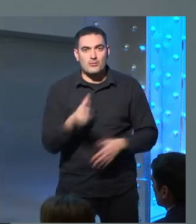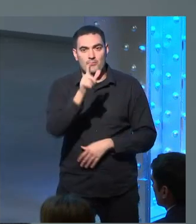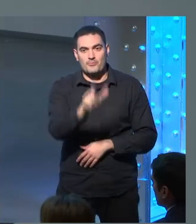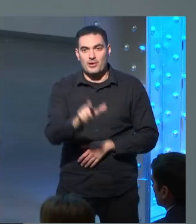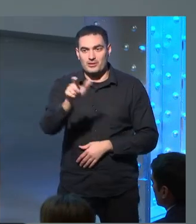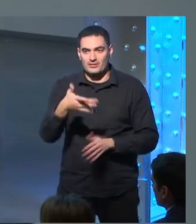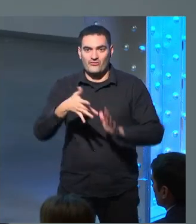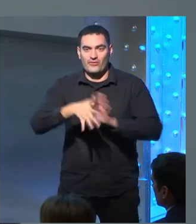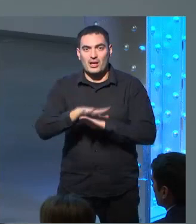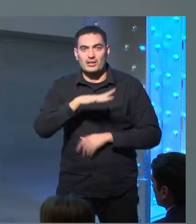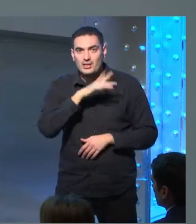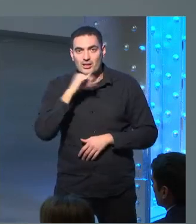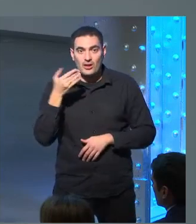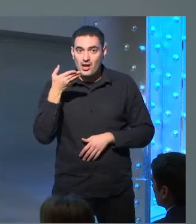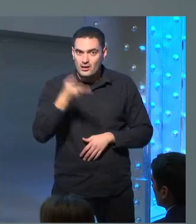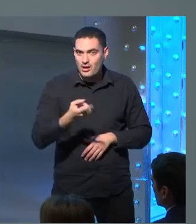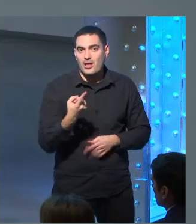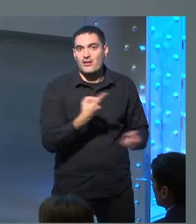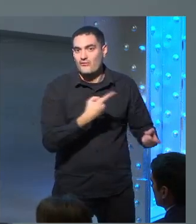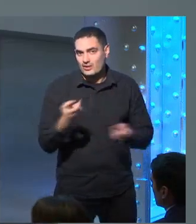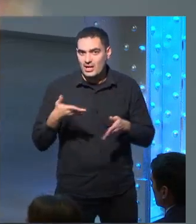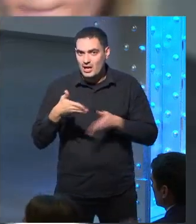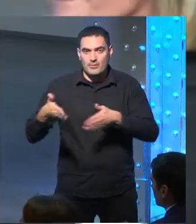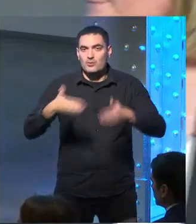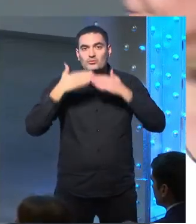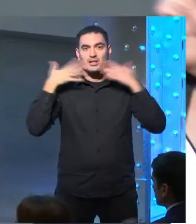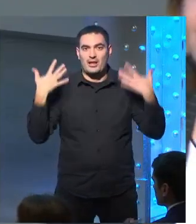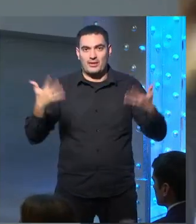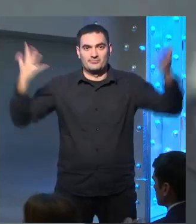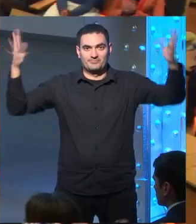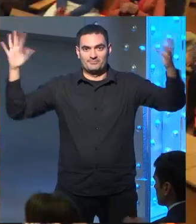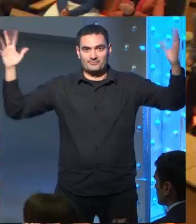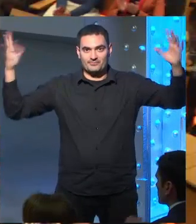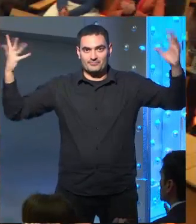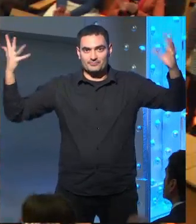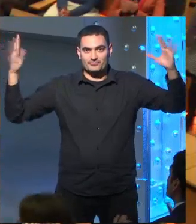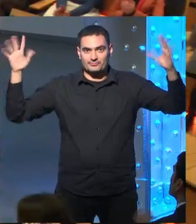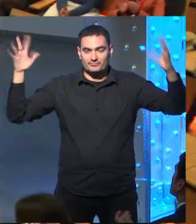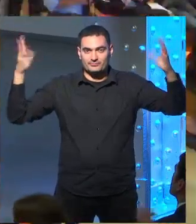which is its people, talent. And there we need all of you. Thank you very much.